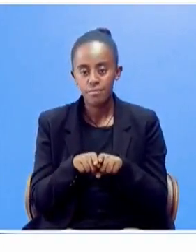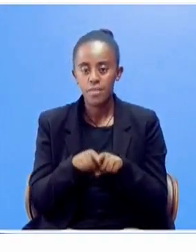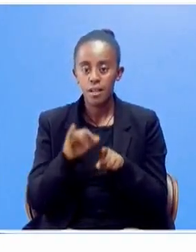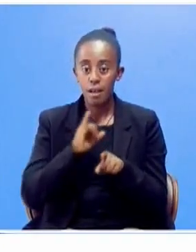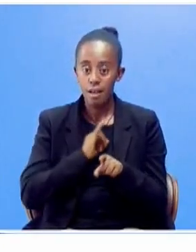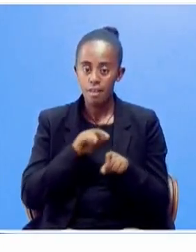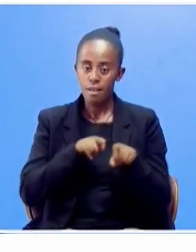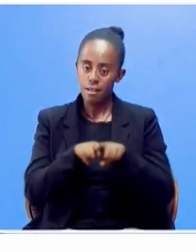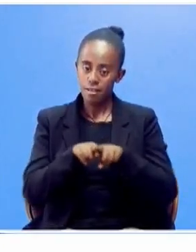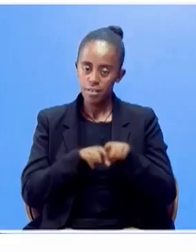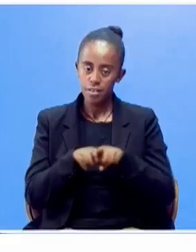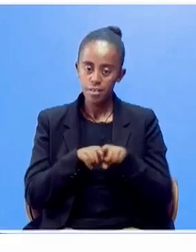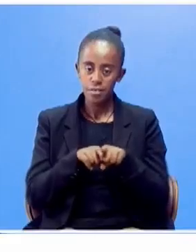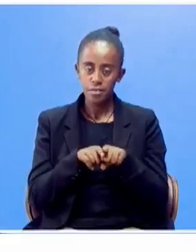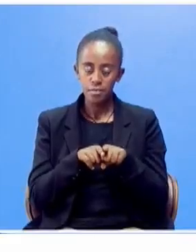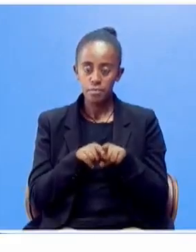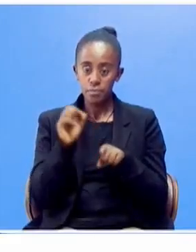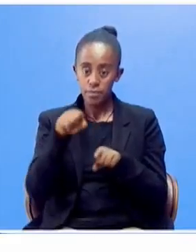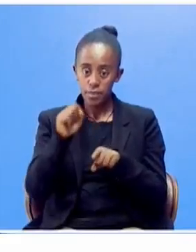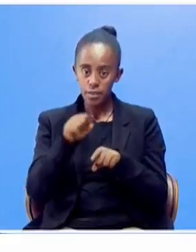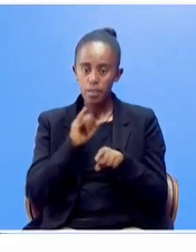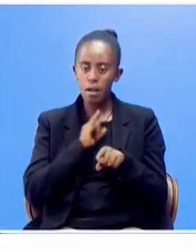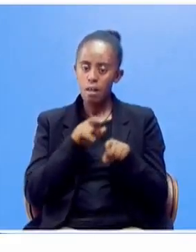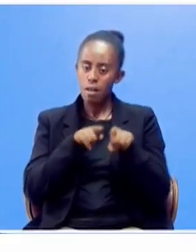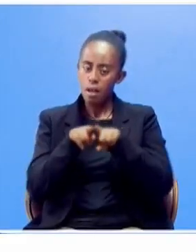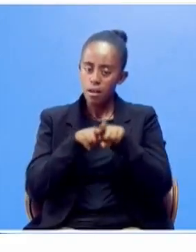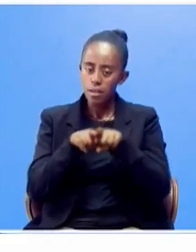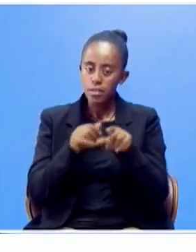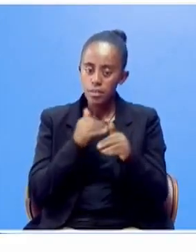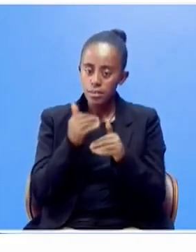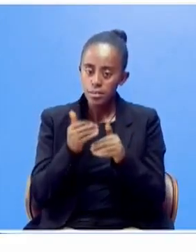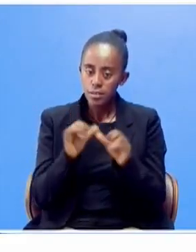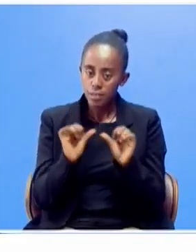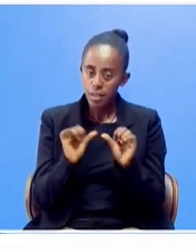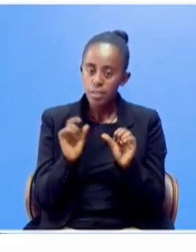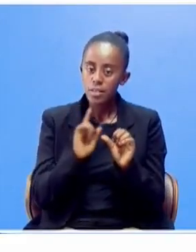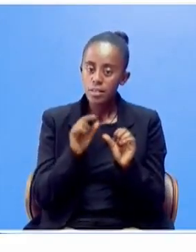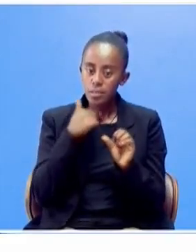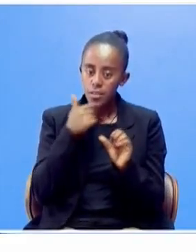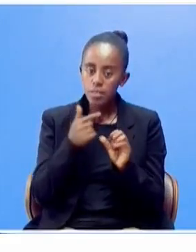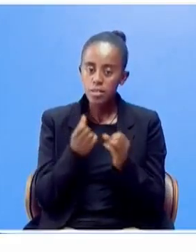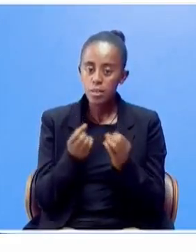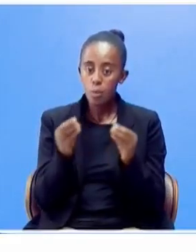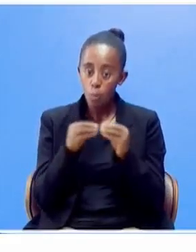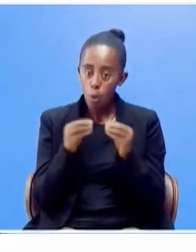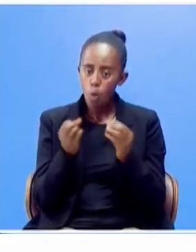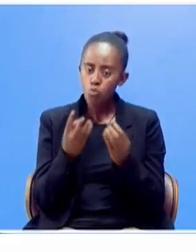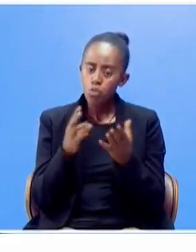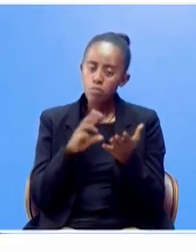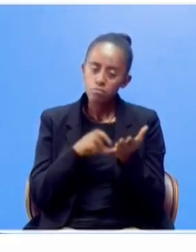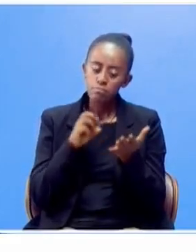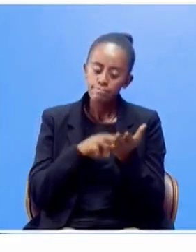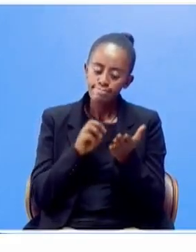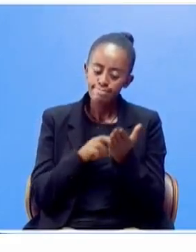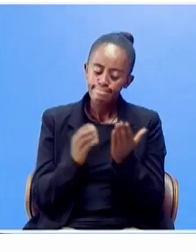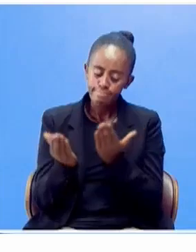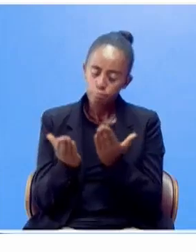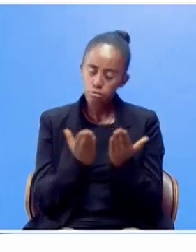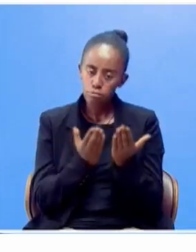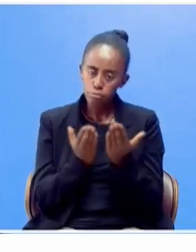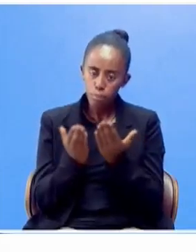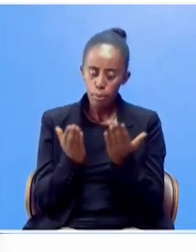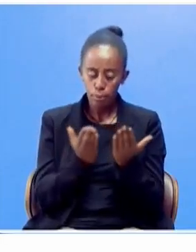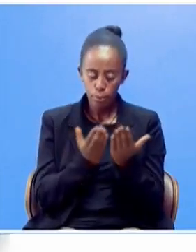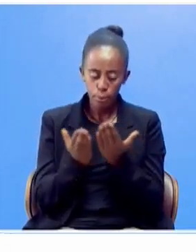agree. Yes, I agree. Then he says what? The more we read, the